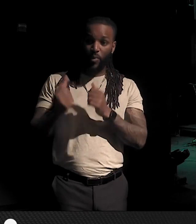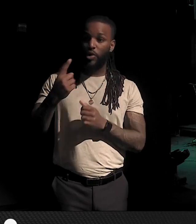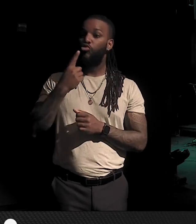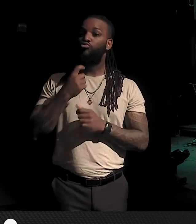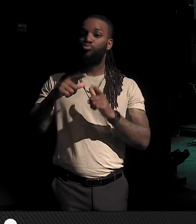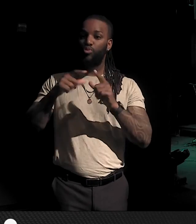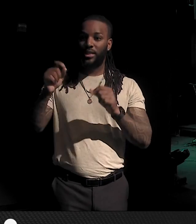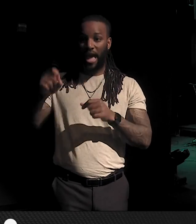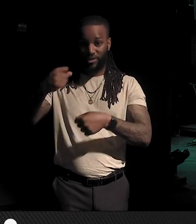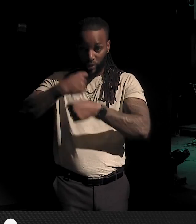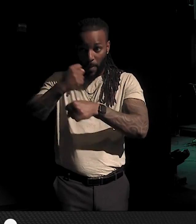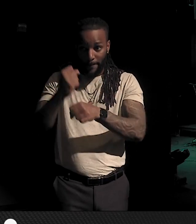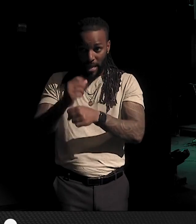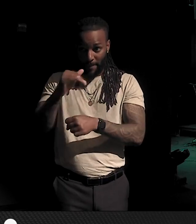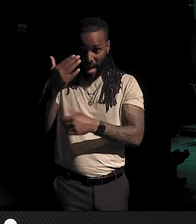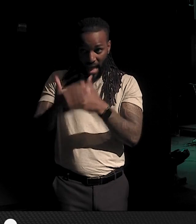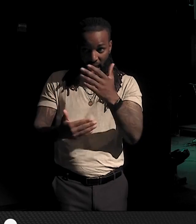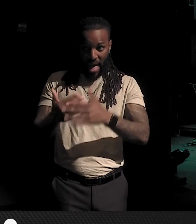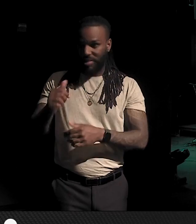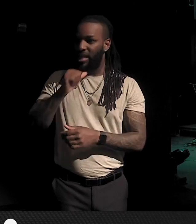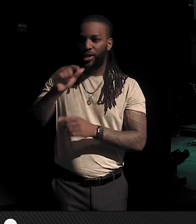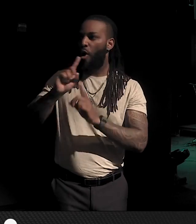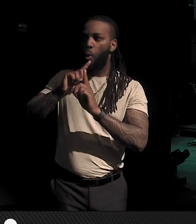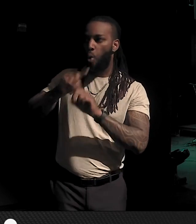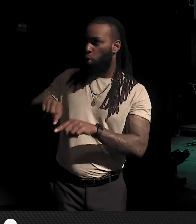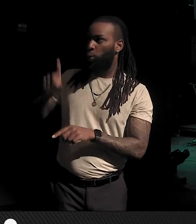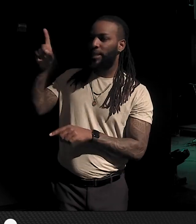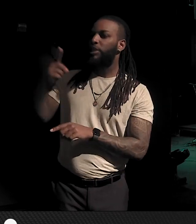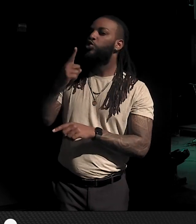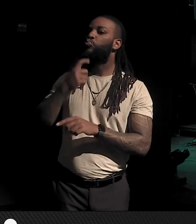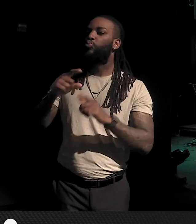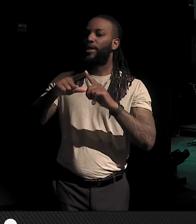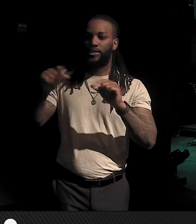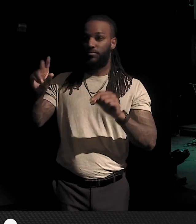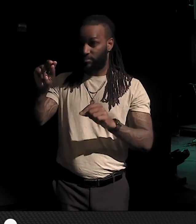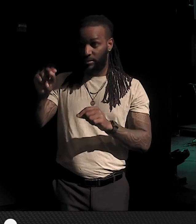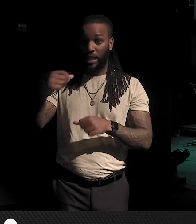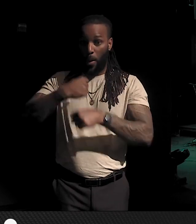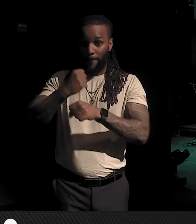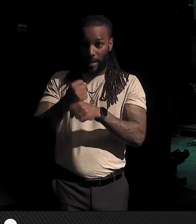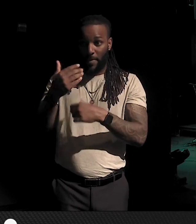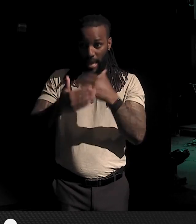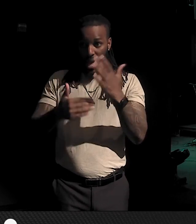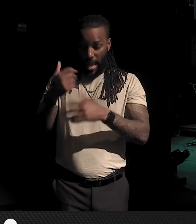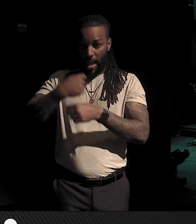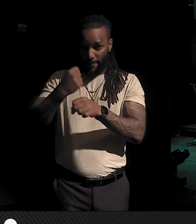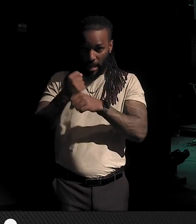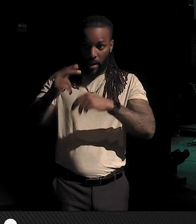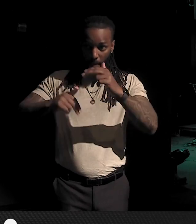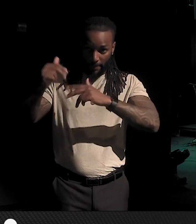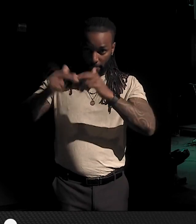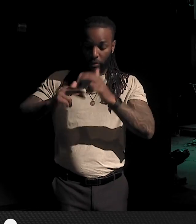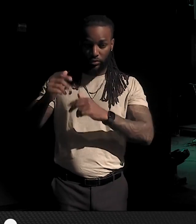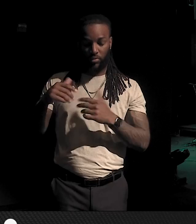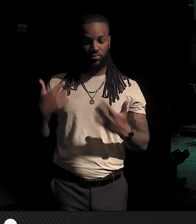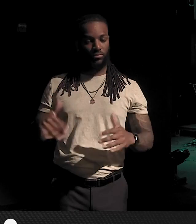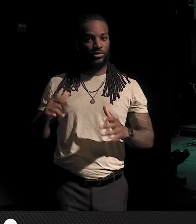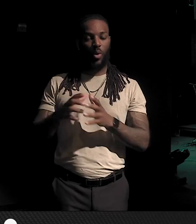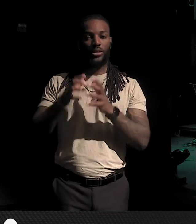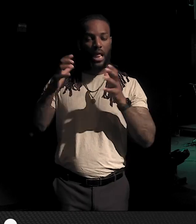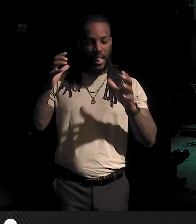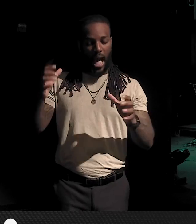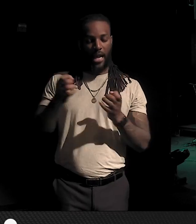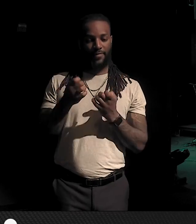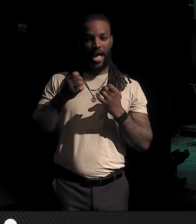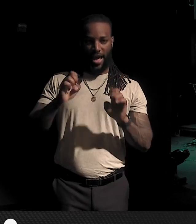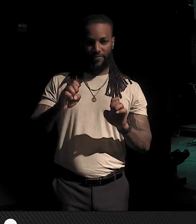have to actually make by hand. You know, they're not like ordering them from the block company. They're making those blocks and building those blocks. So there's a lot of intentional